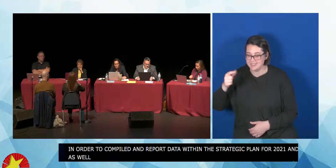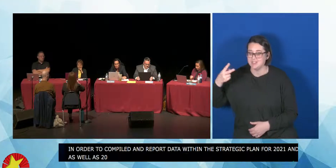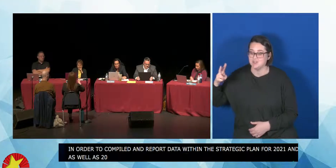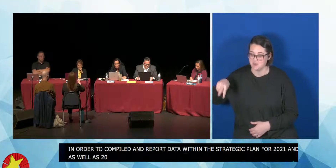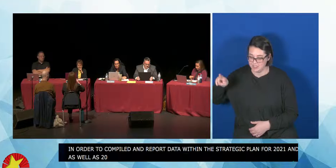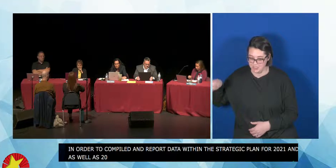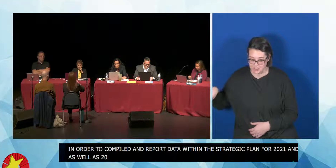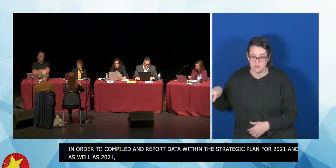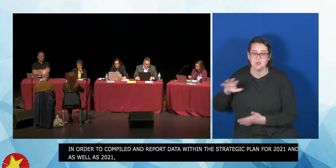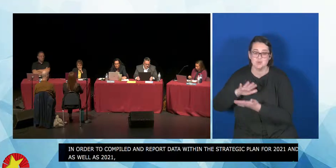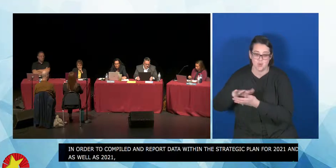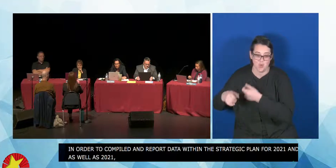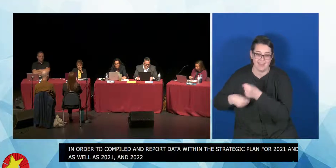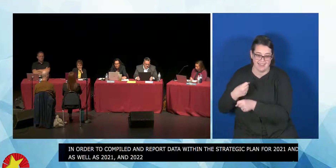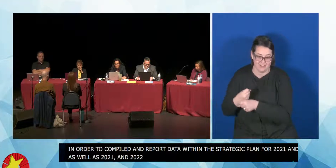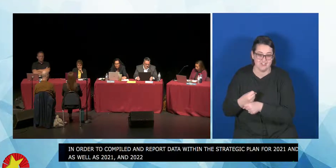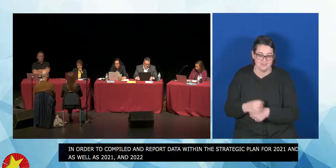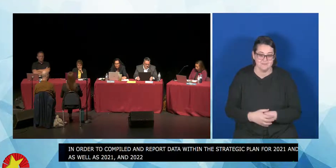2021-2022 school years.